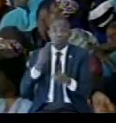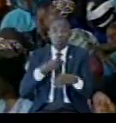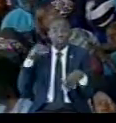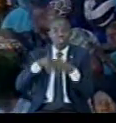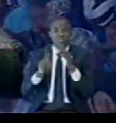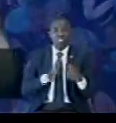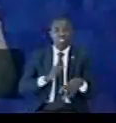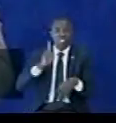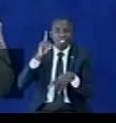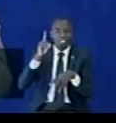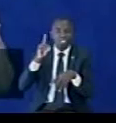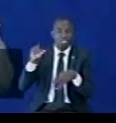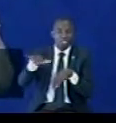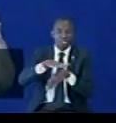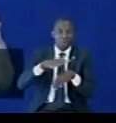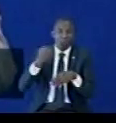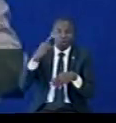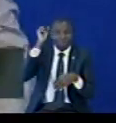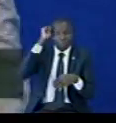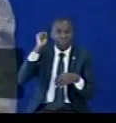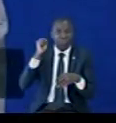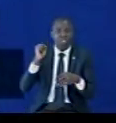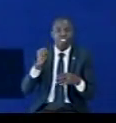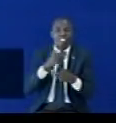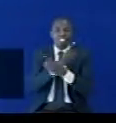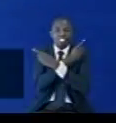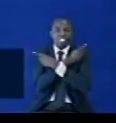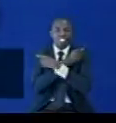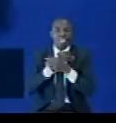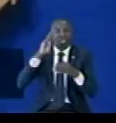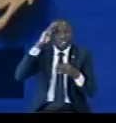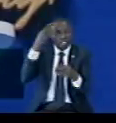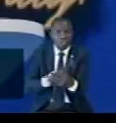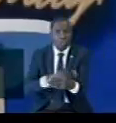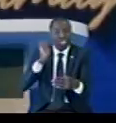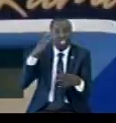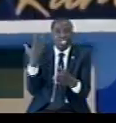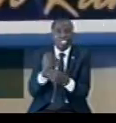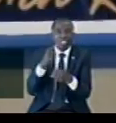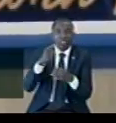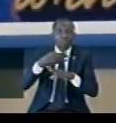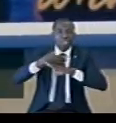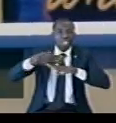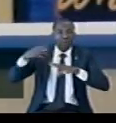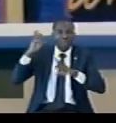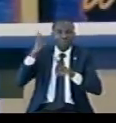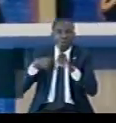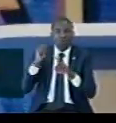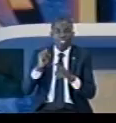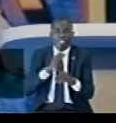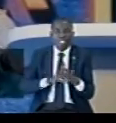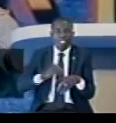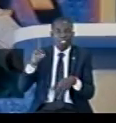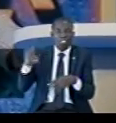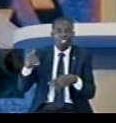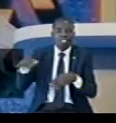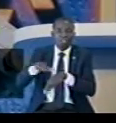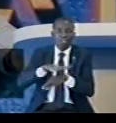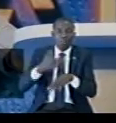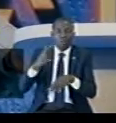the kingdom of his dear son. He takes you away from the kingdom of